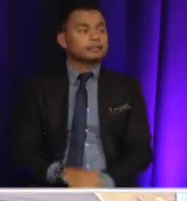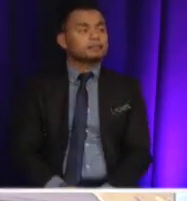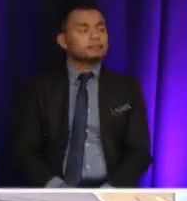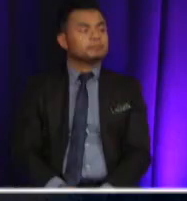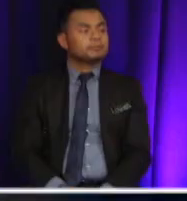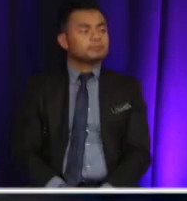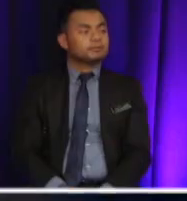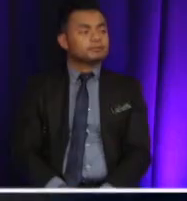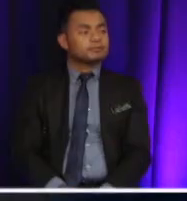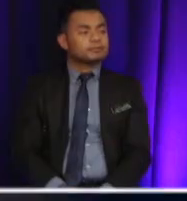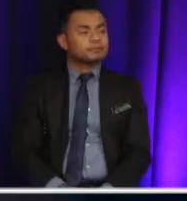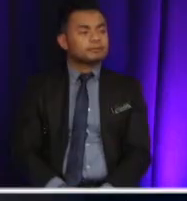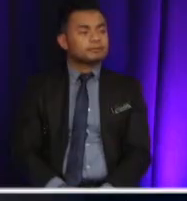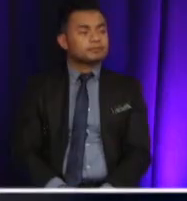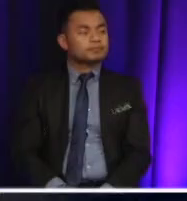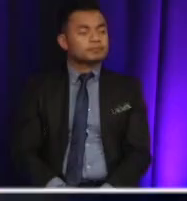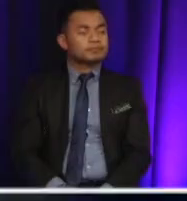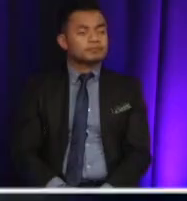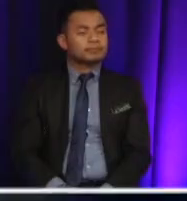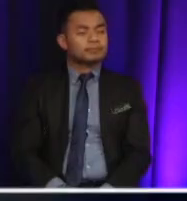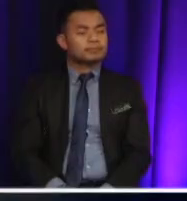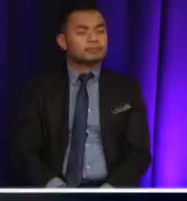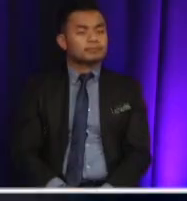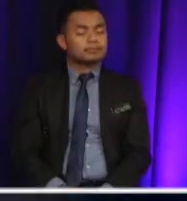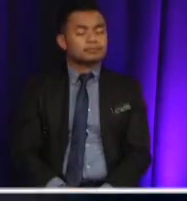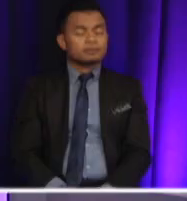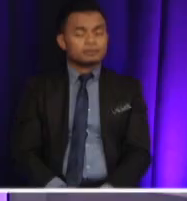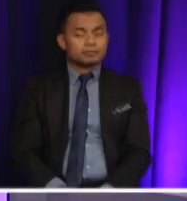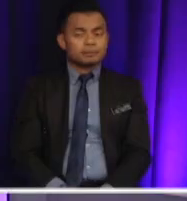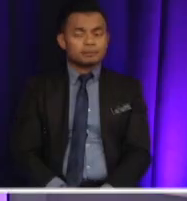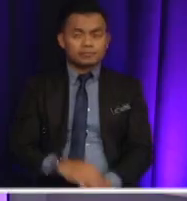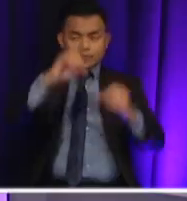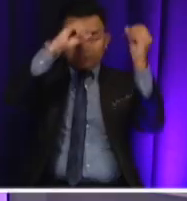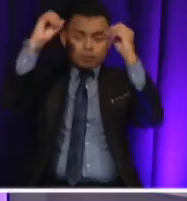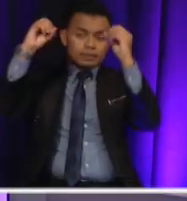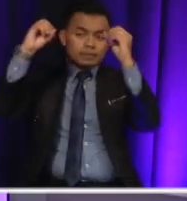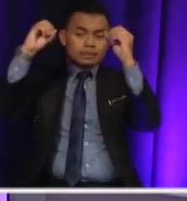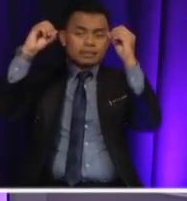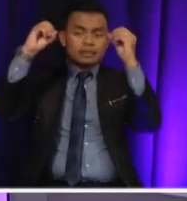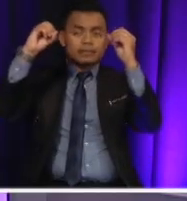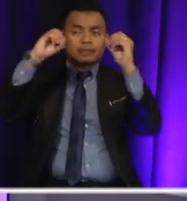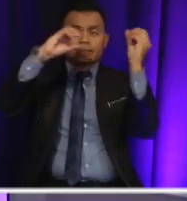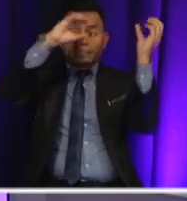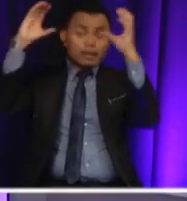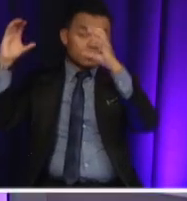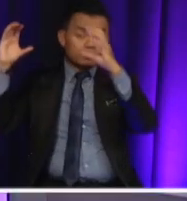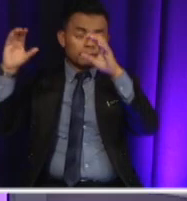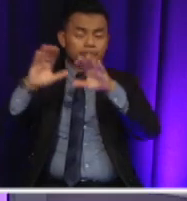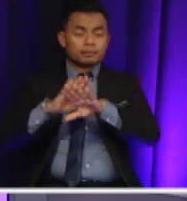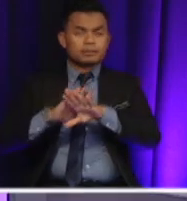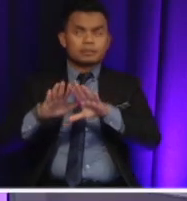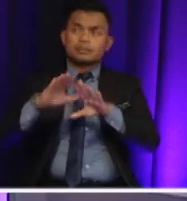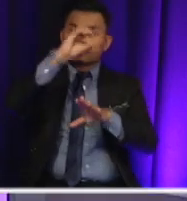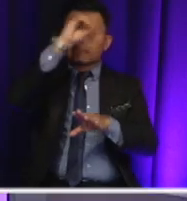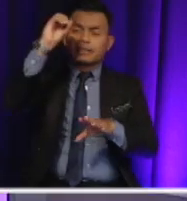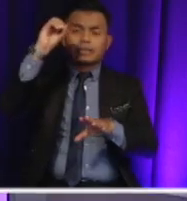stick it. Right. It stays So there. cloudless climes basically means the sky has no clouds at all. The climate